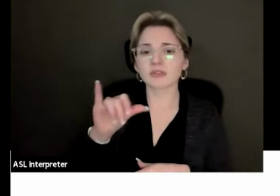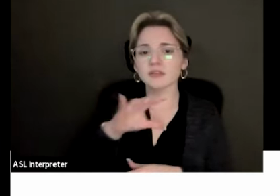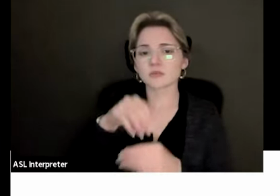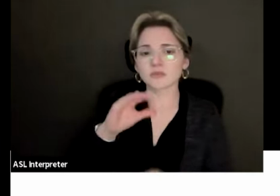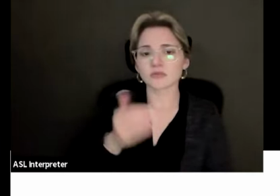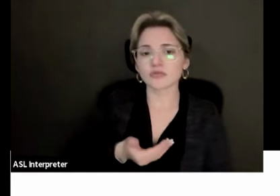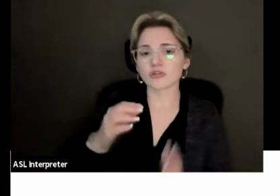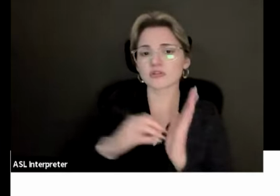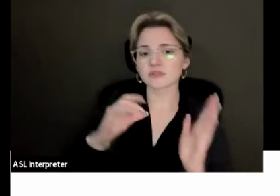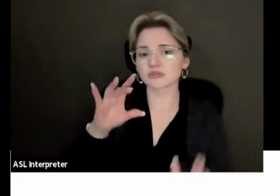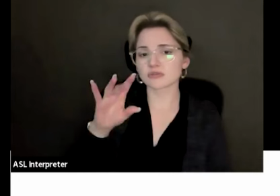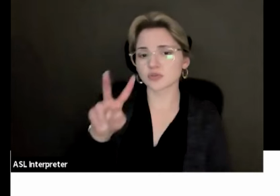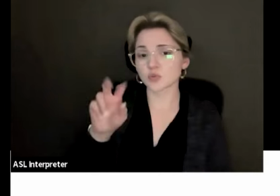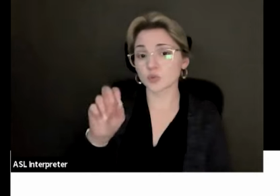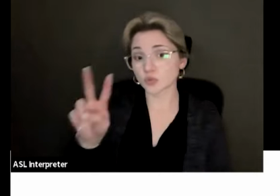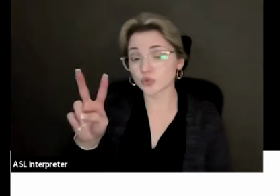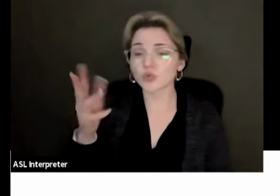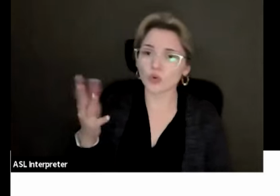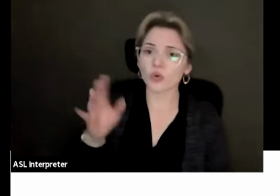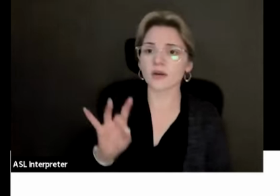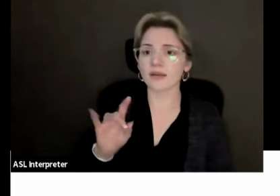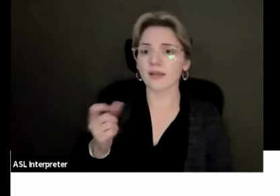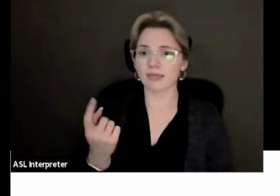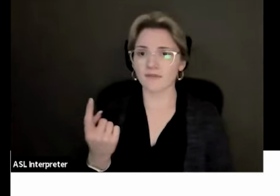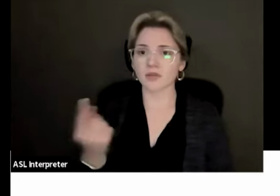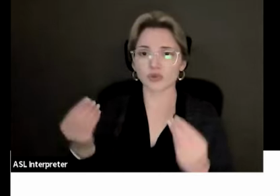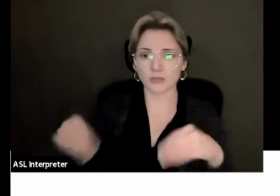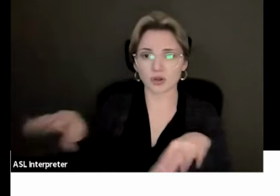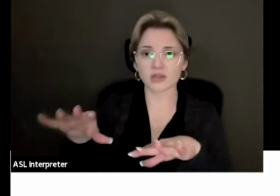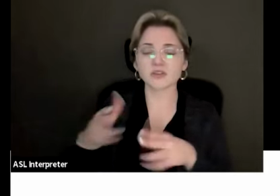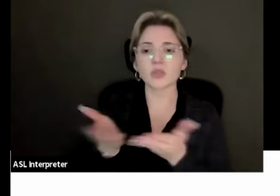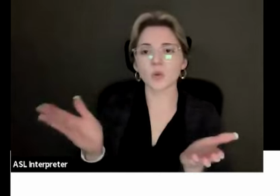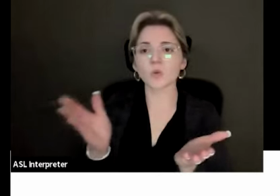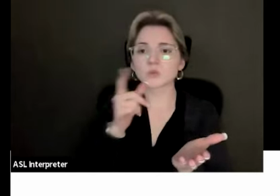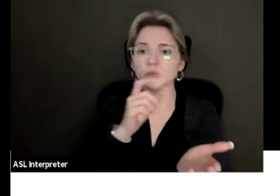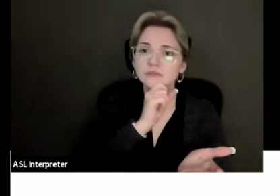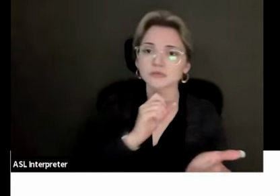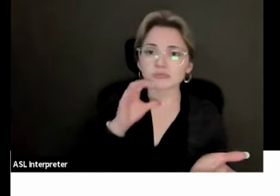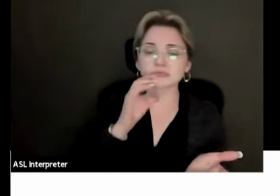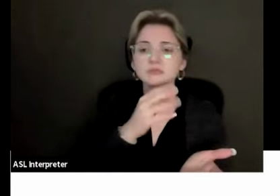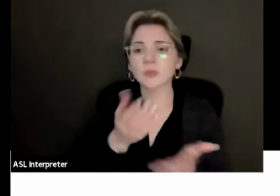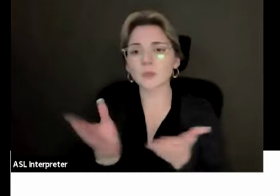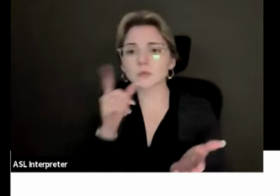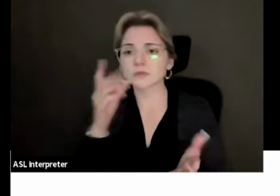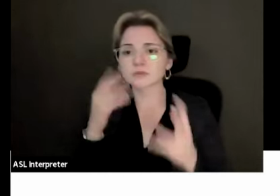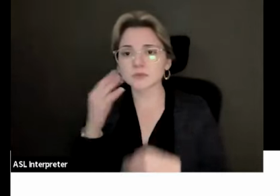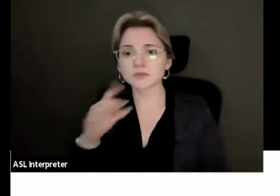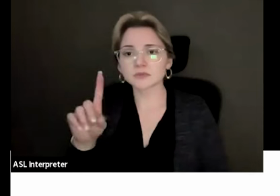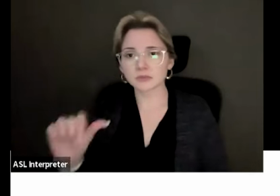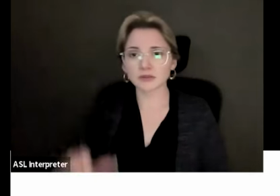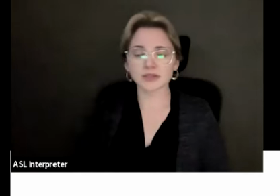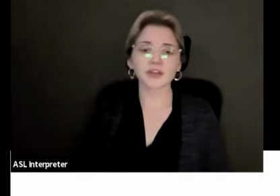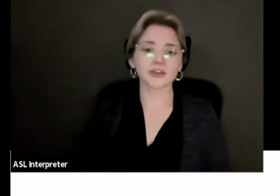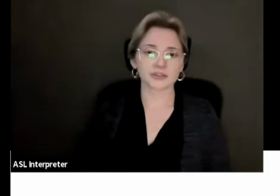811 properties. One thing to note about both public housing agencies